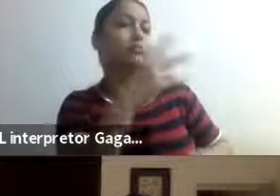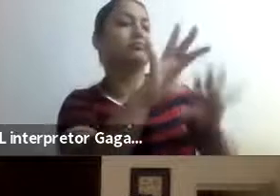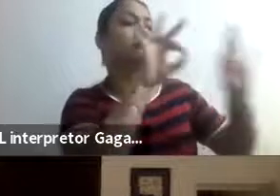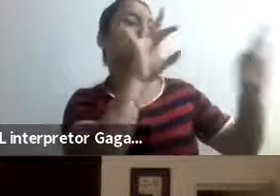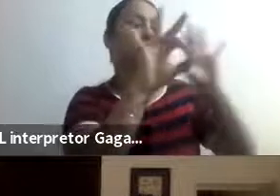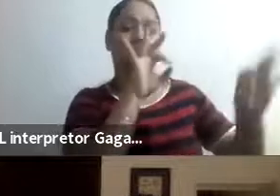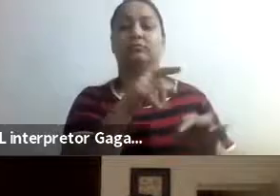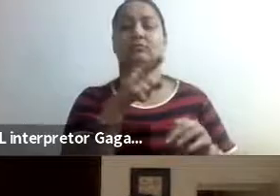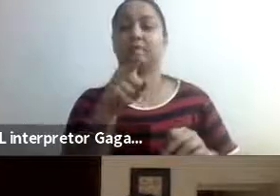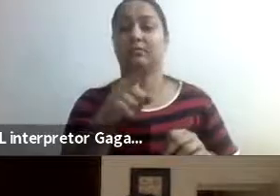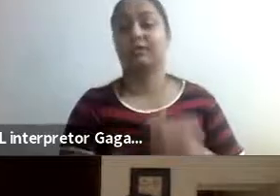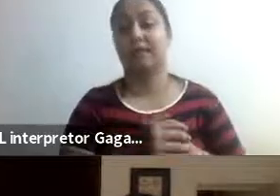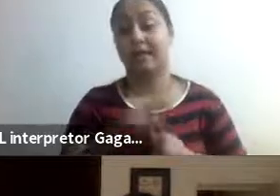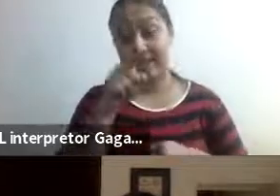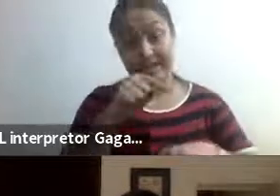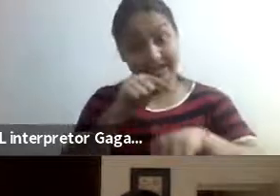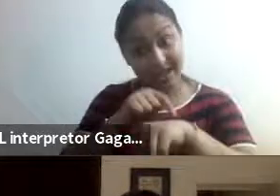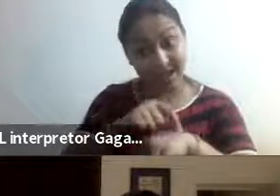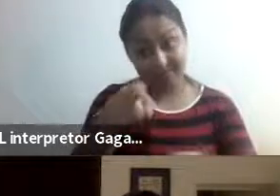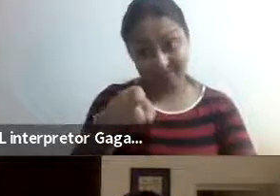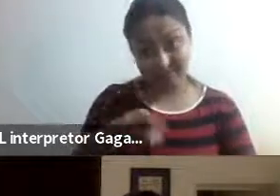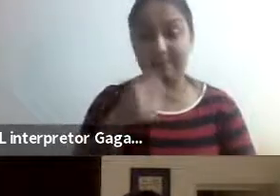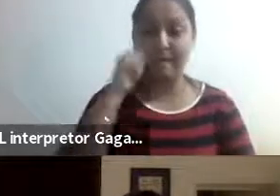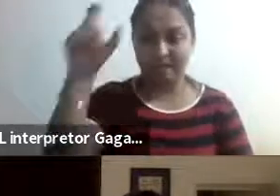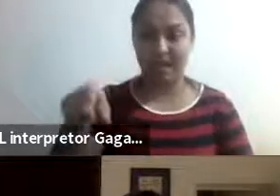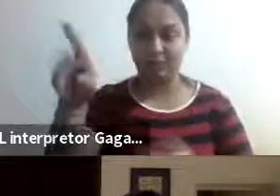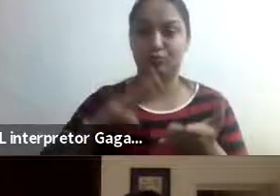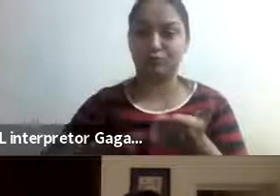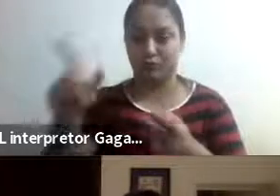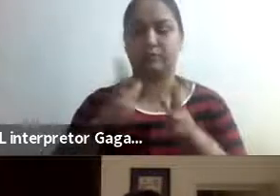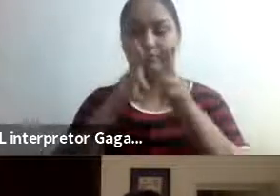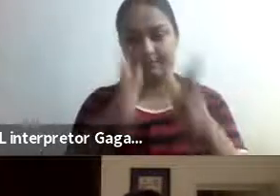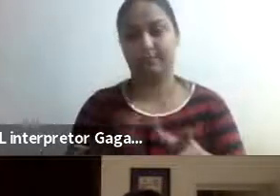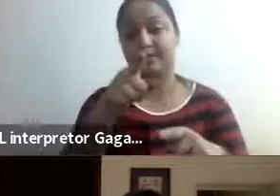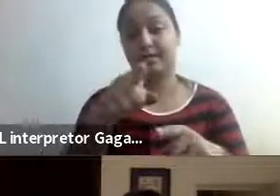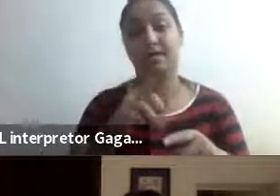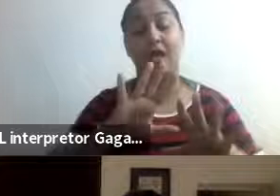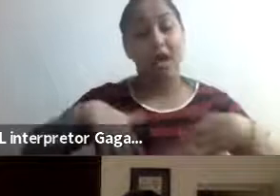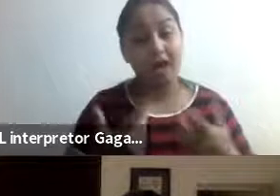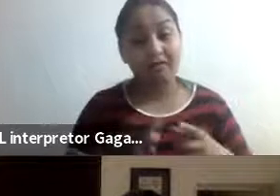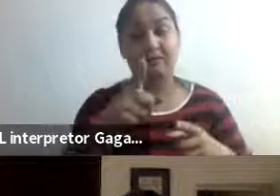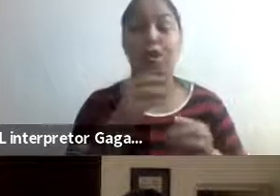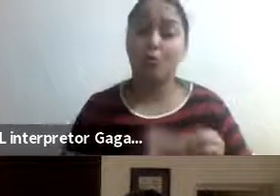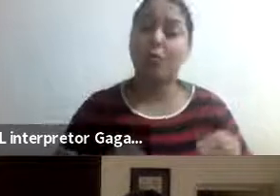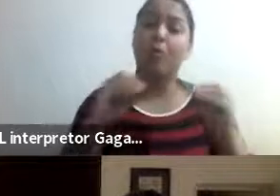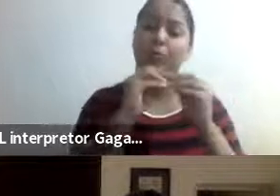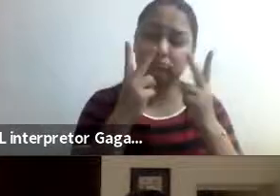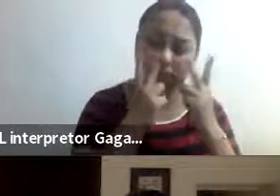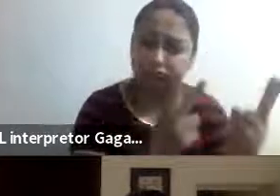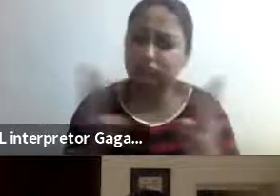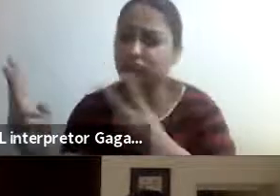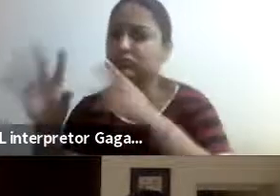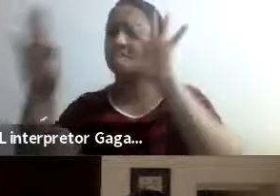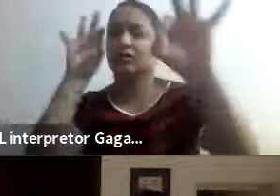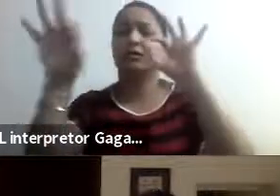as Mustafa will tell you later, this is a period in Indian art where there is a large drive amongst artists, amongst art